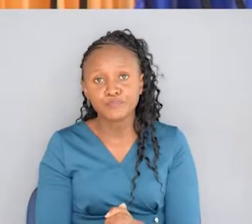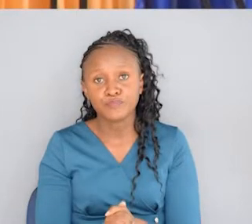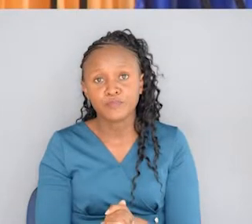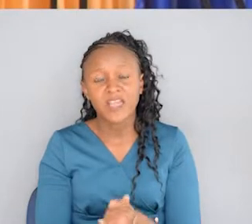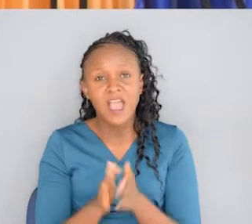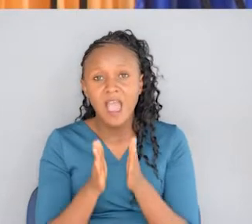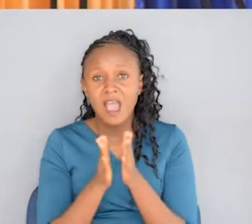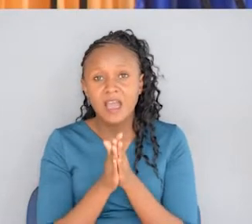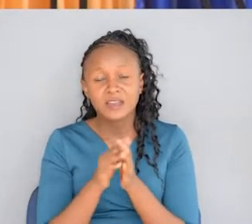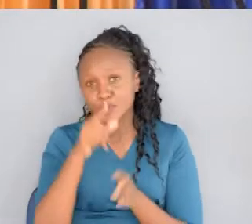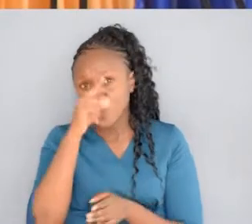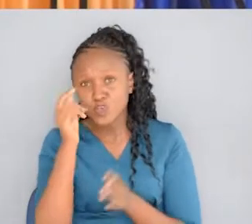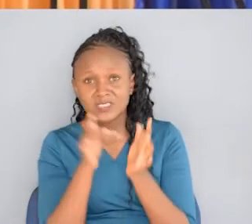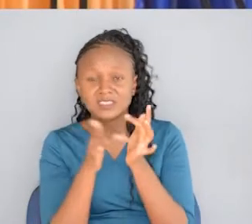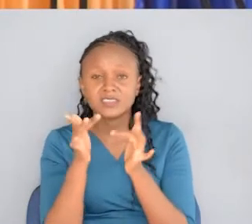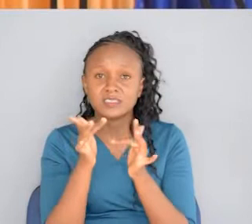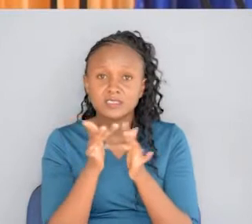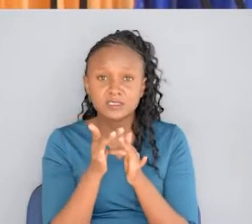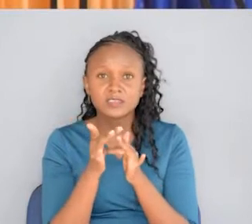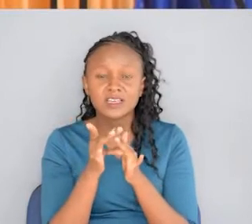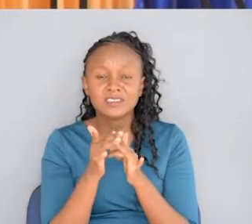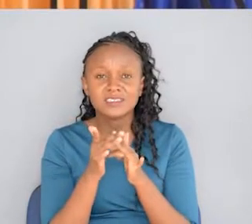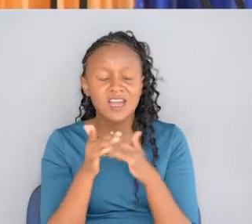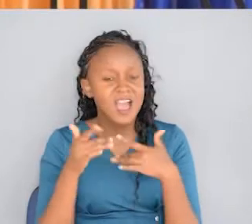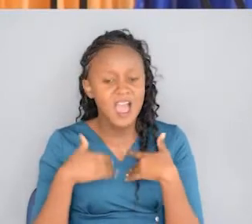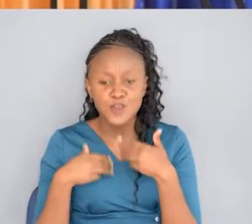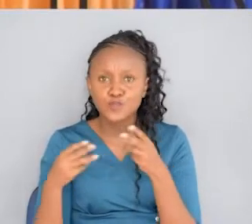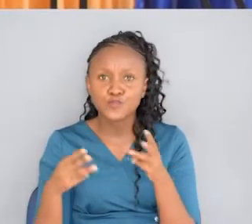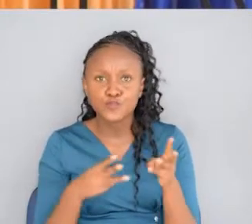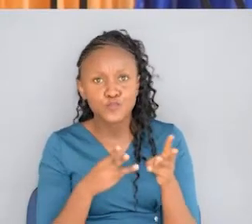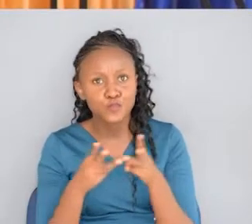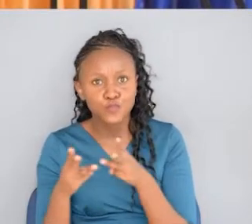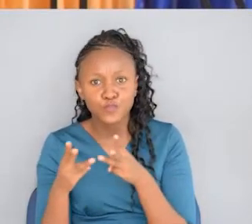Jesus had a way, even in his very busy,